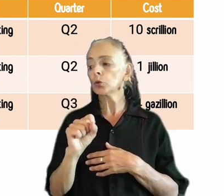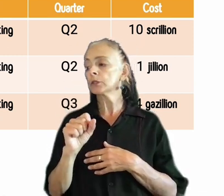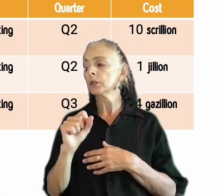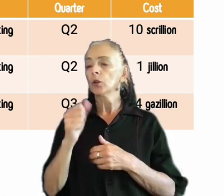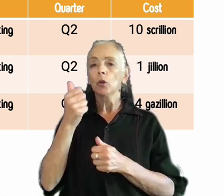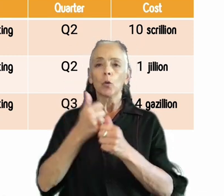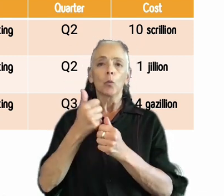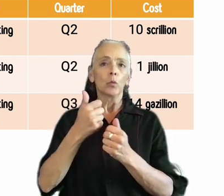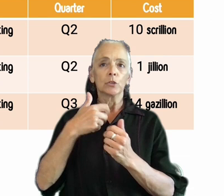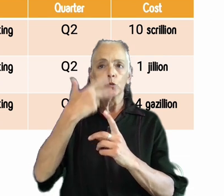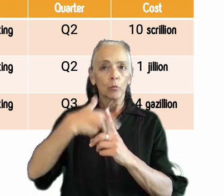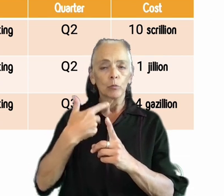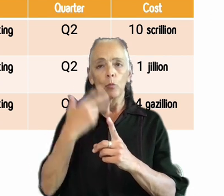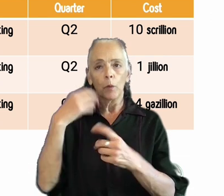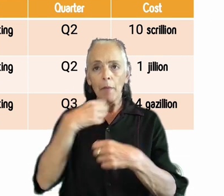and the cost